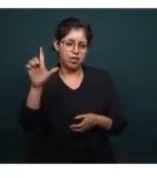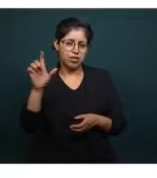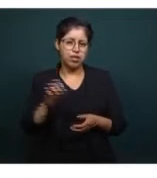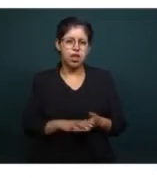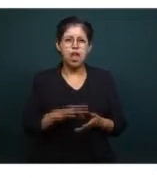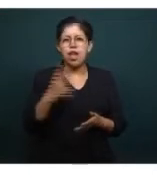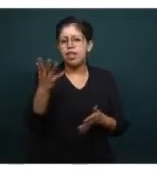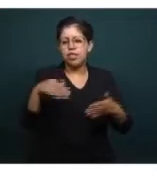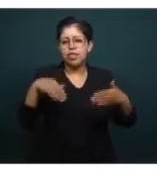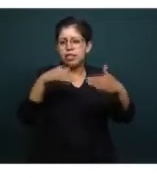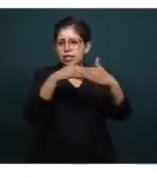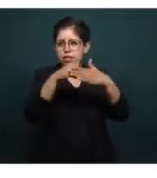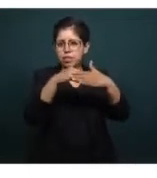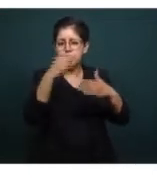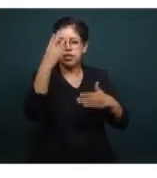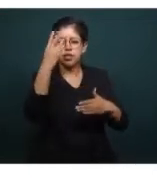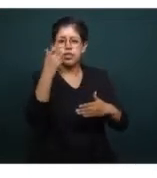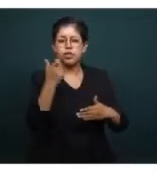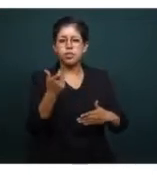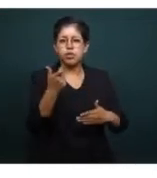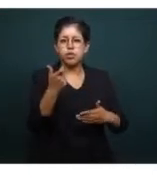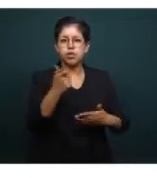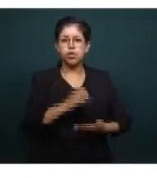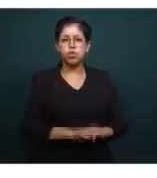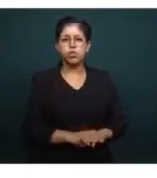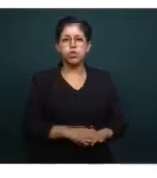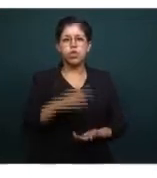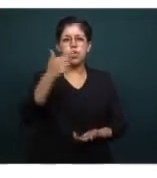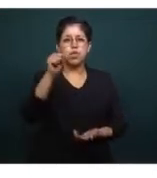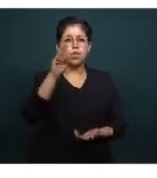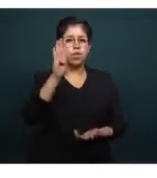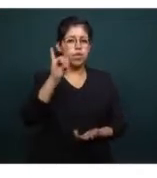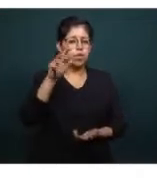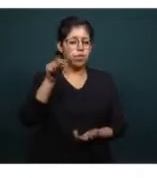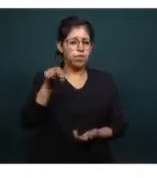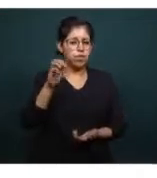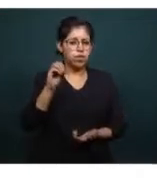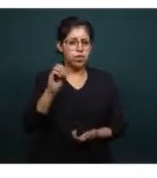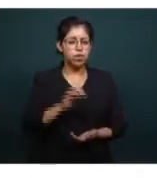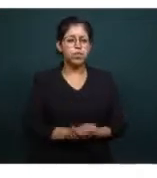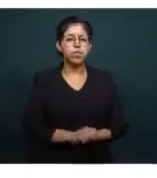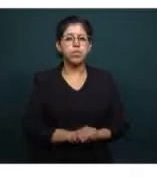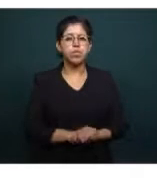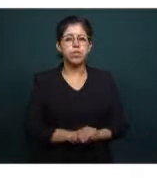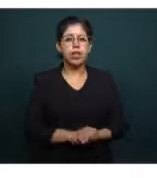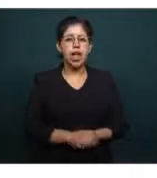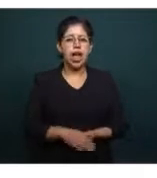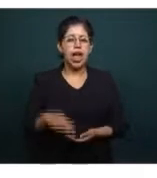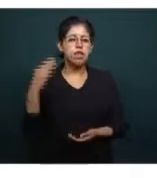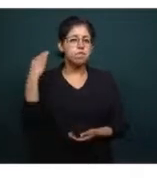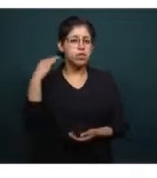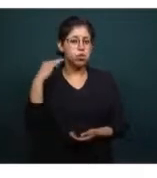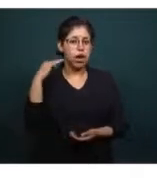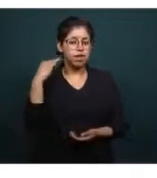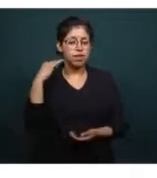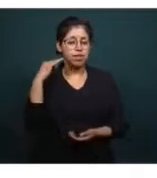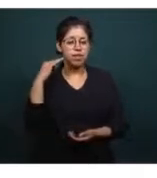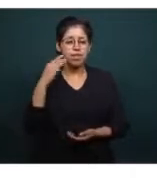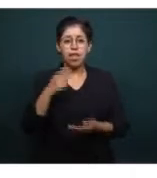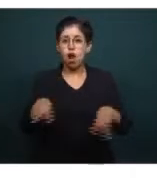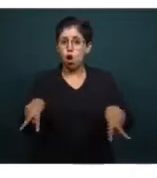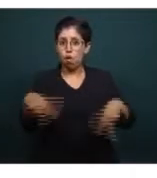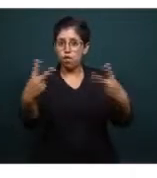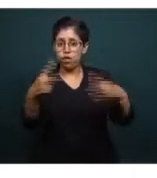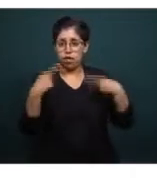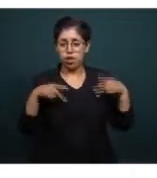pesos con 7 centavos que lo tiene Gabino Barrera Estrada Oh, en Gabino Barrera Churumuco, Estrada, Michoacán, con highest un price, precio al público Michoacán,